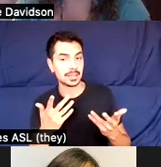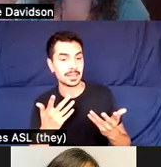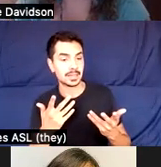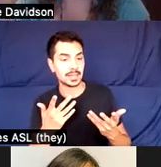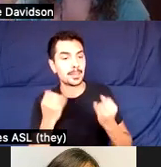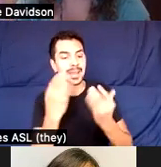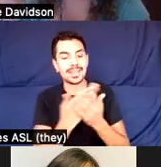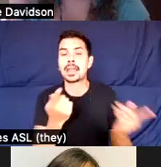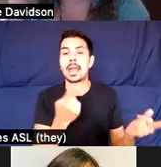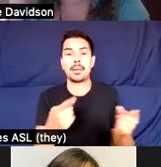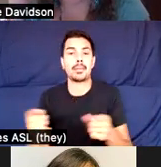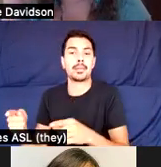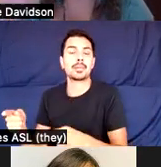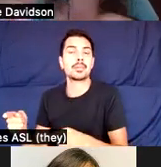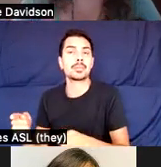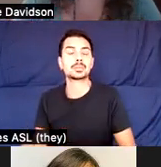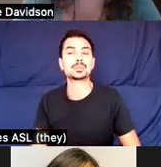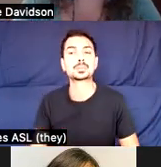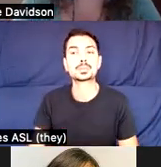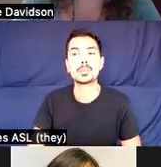mind trying to figure things out, right?